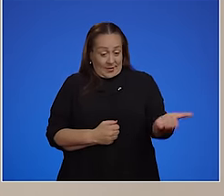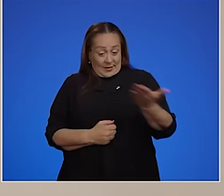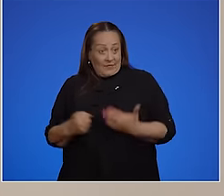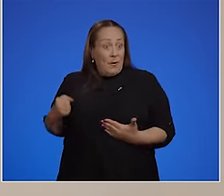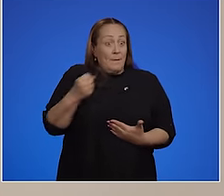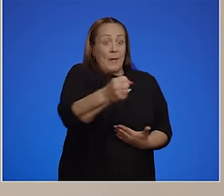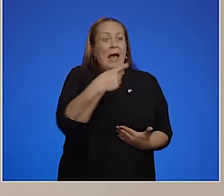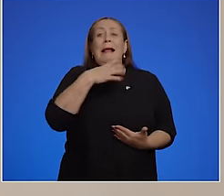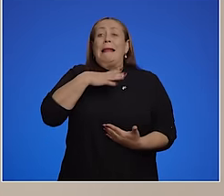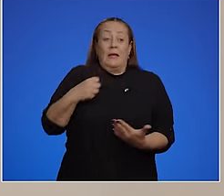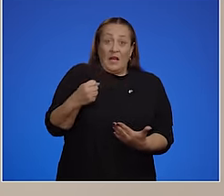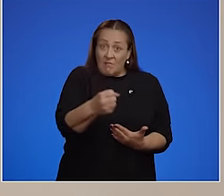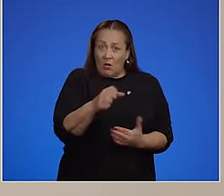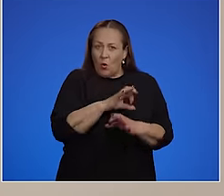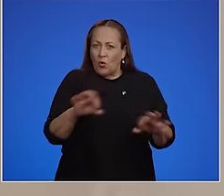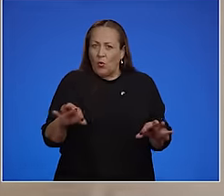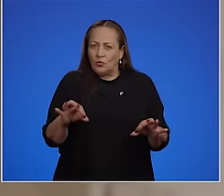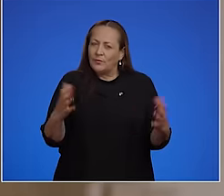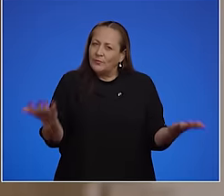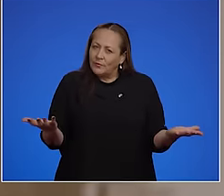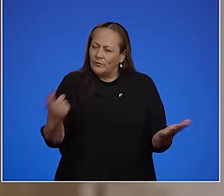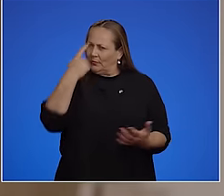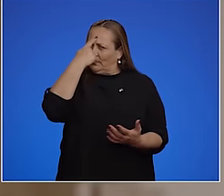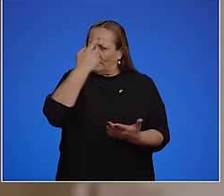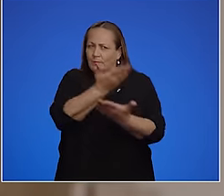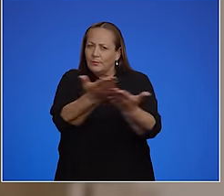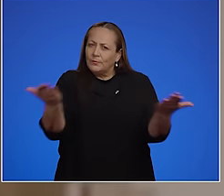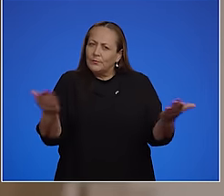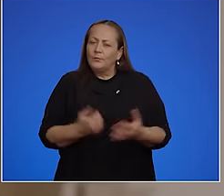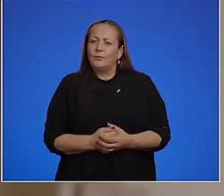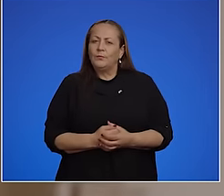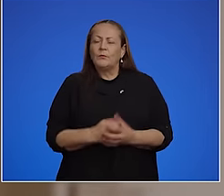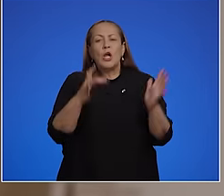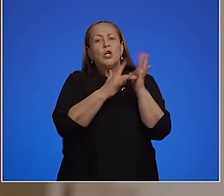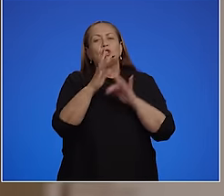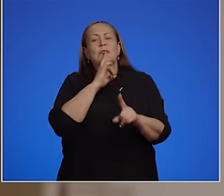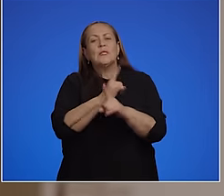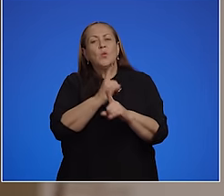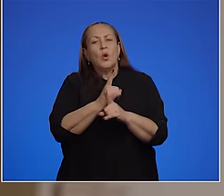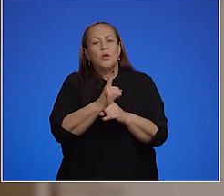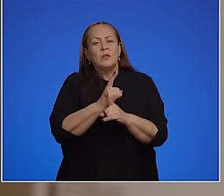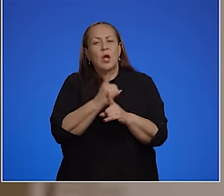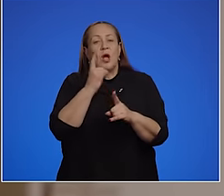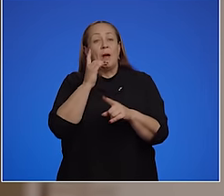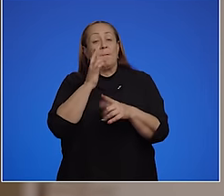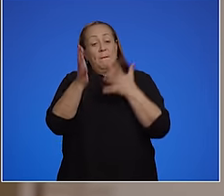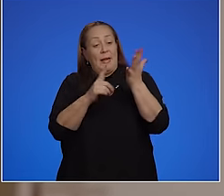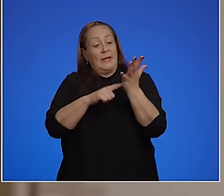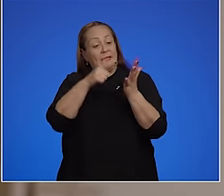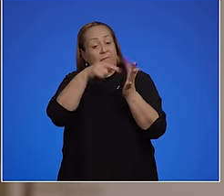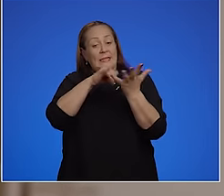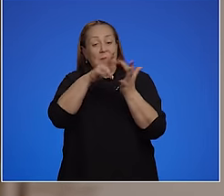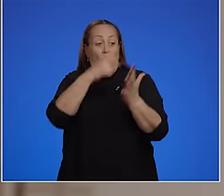it? How do we do that? Jesus' own words today do not cancel out the Old Testament, but